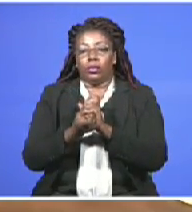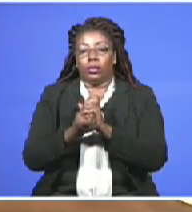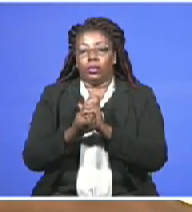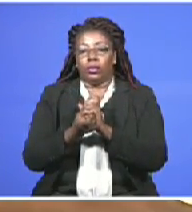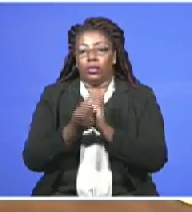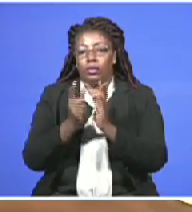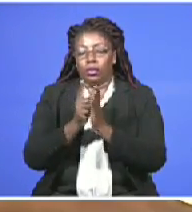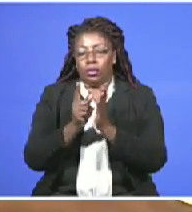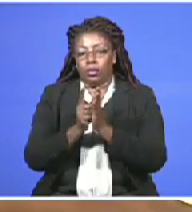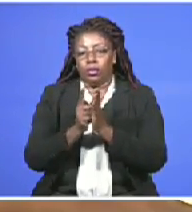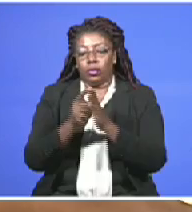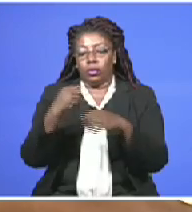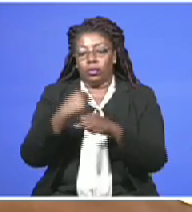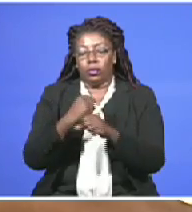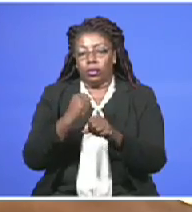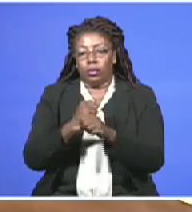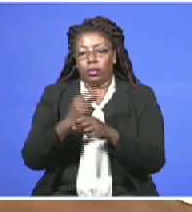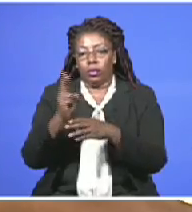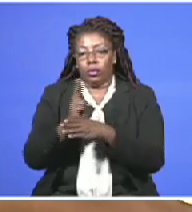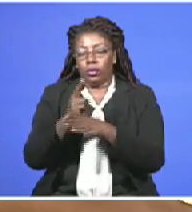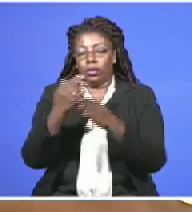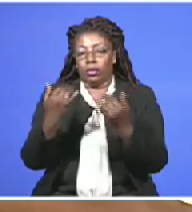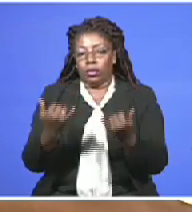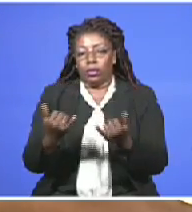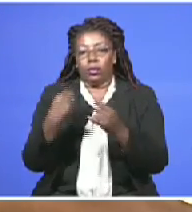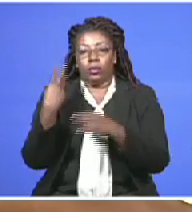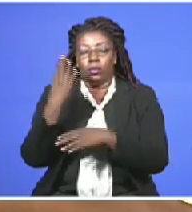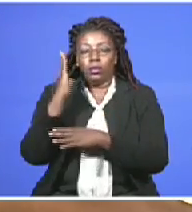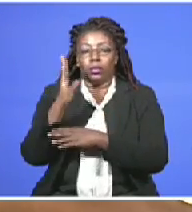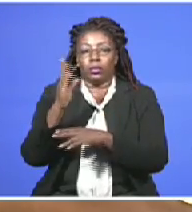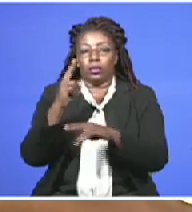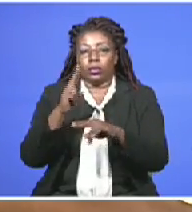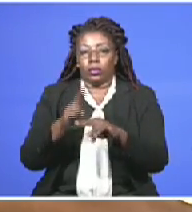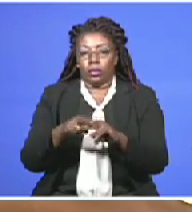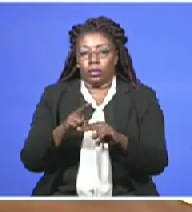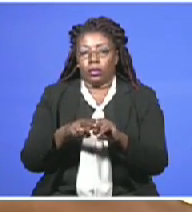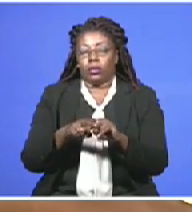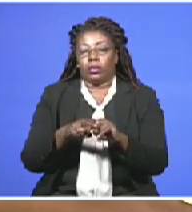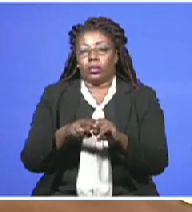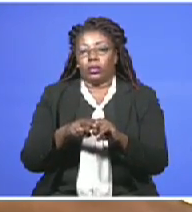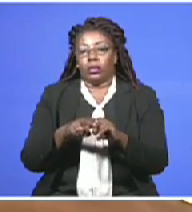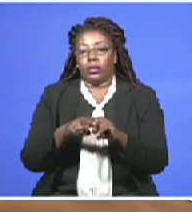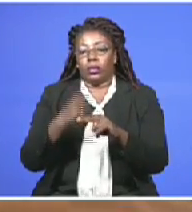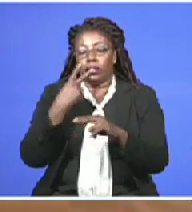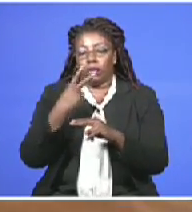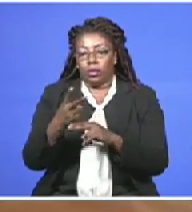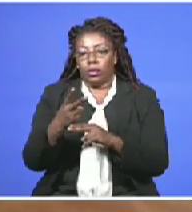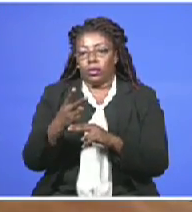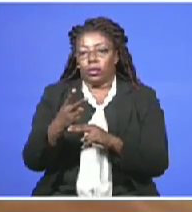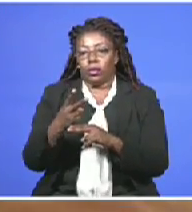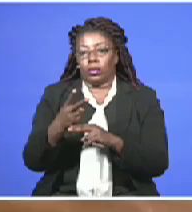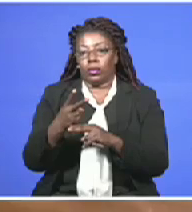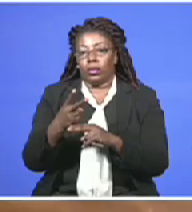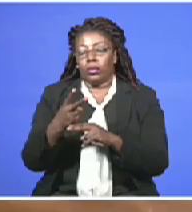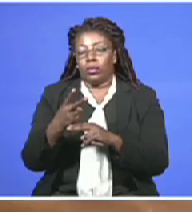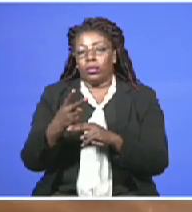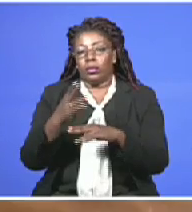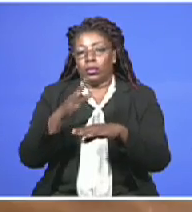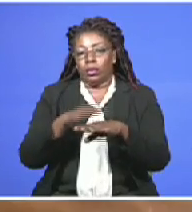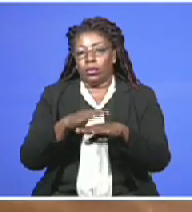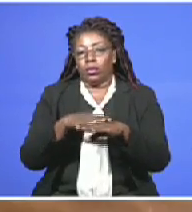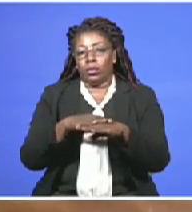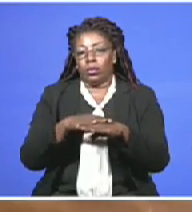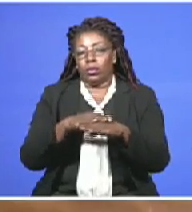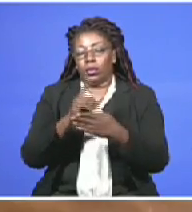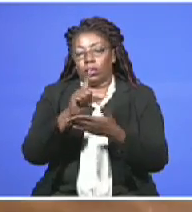make it applicable to what we're doing now. But we're going to sit, and the NPVOA constitution, we're going to look, that's going to be high on the agenda, because we're